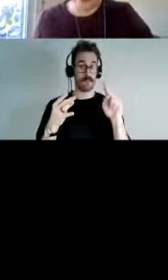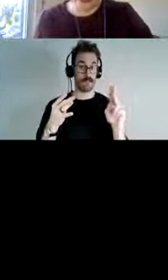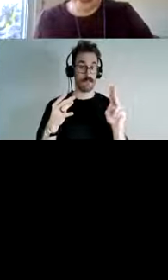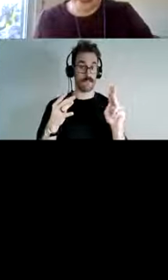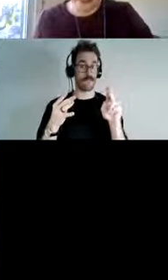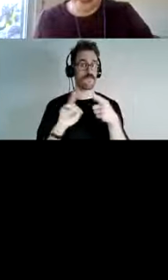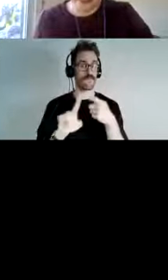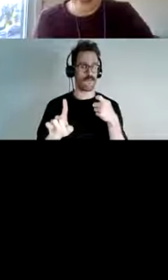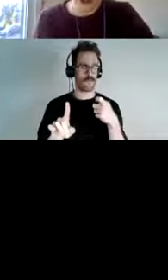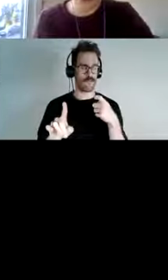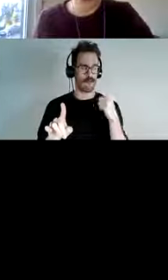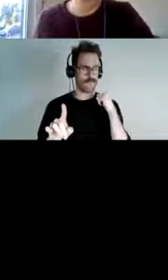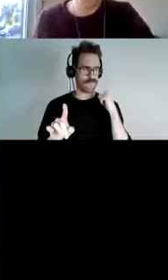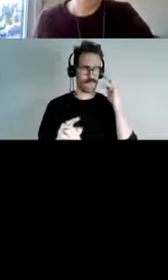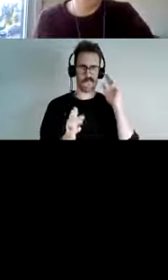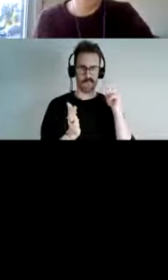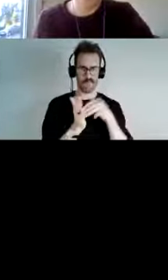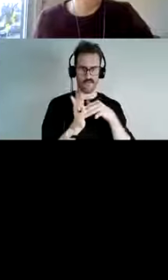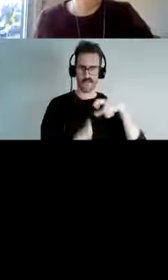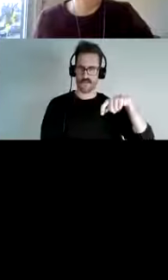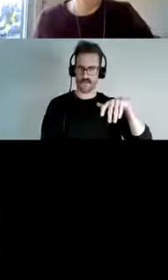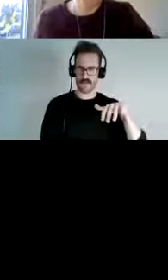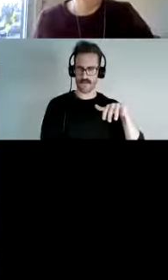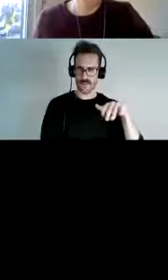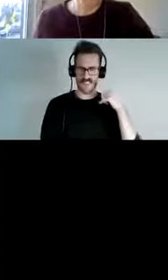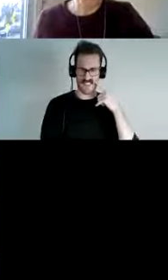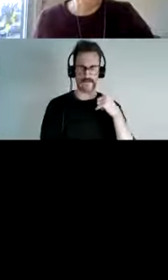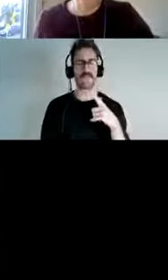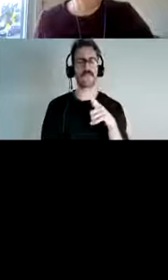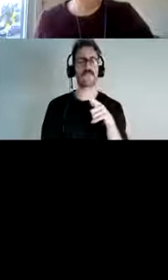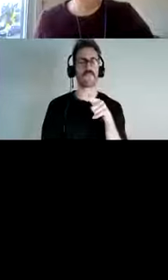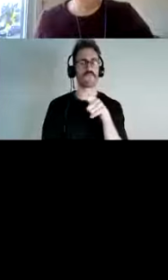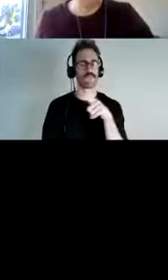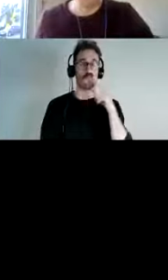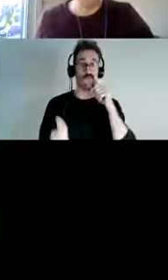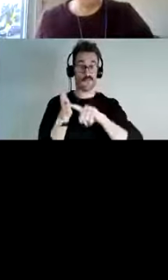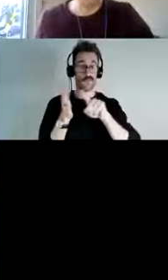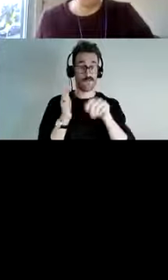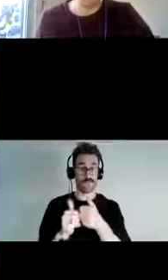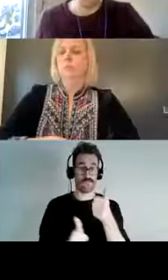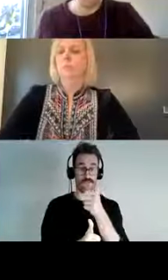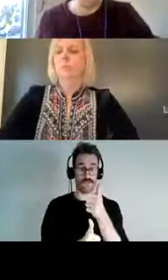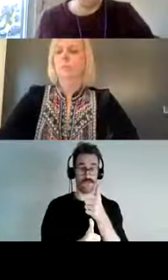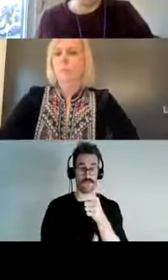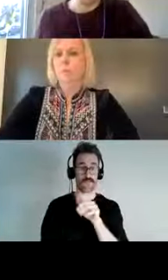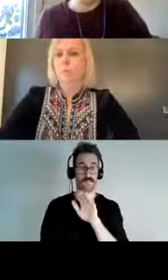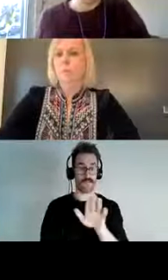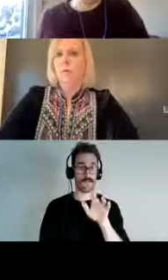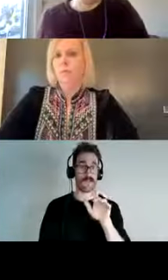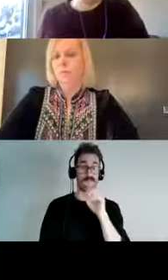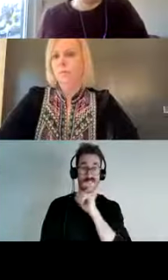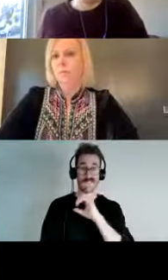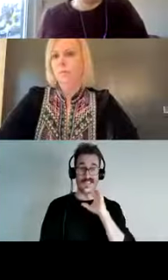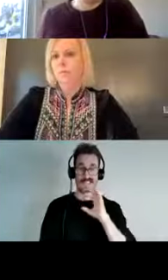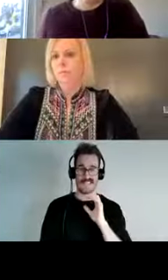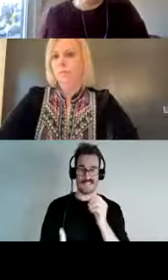believe she's in Montreal, in Quebec area. She's research chair on the mistreatment of older persons and also